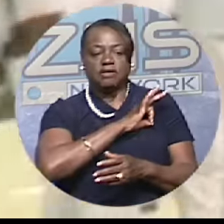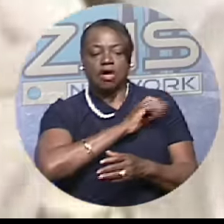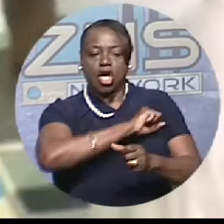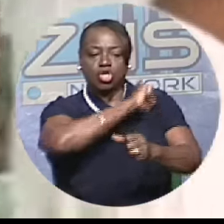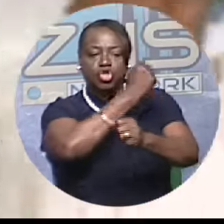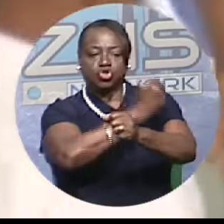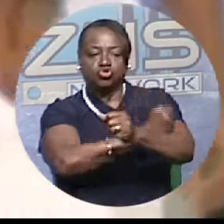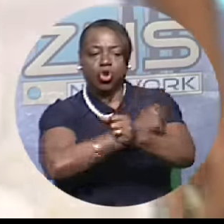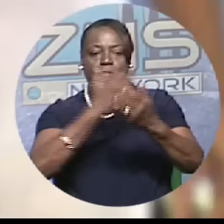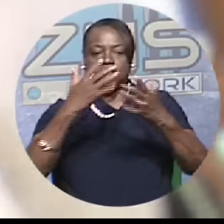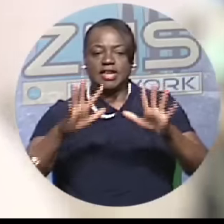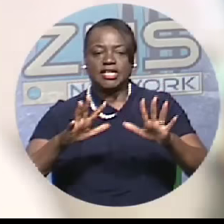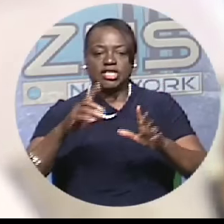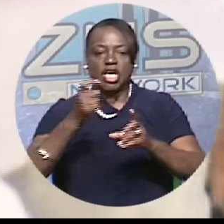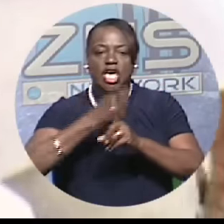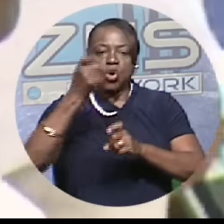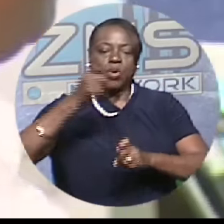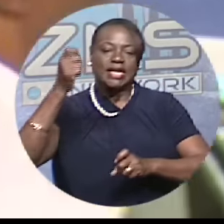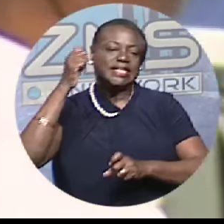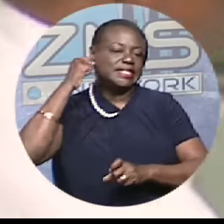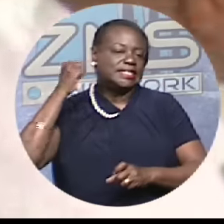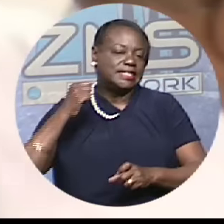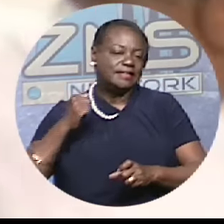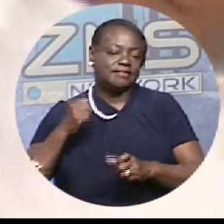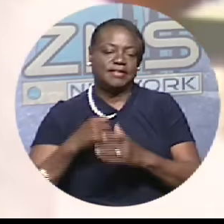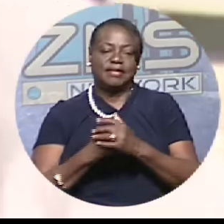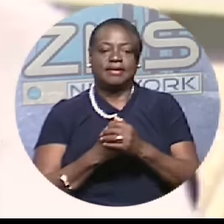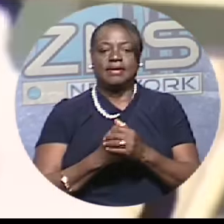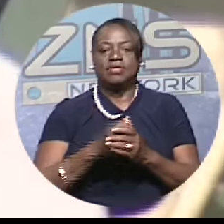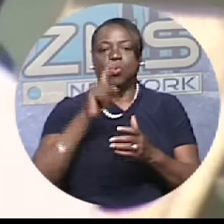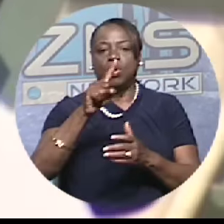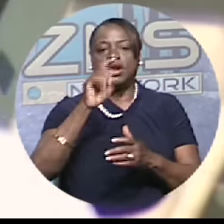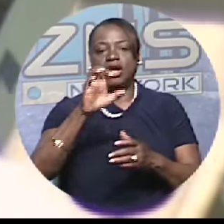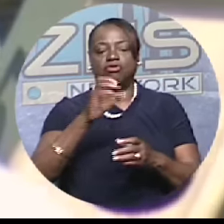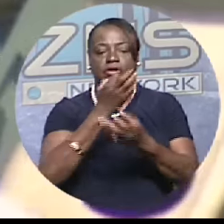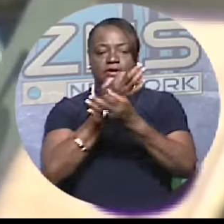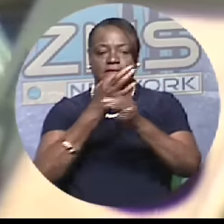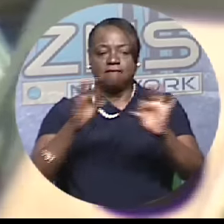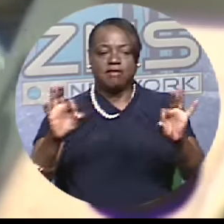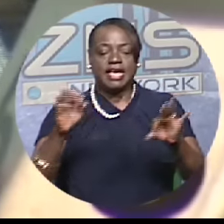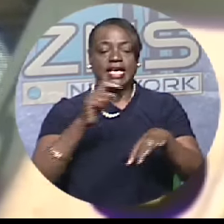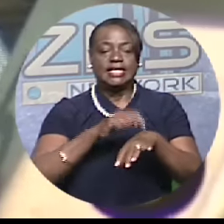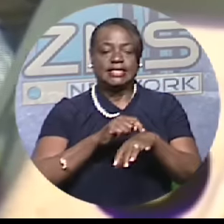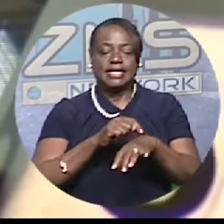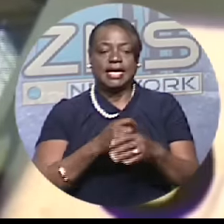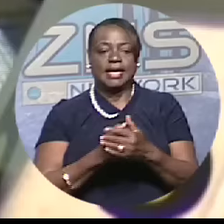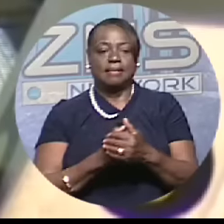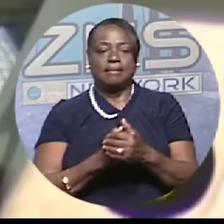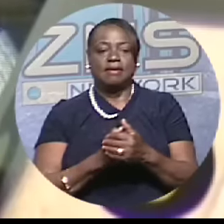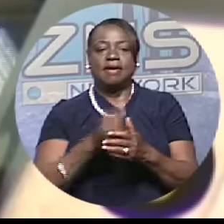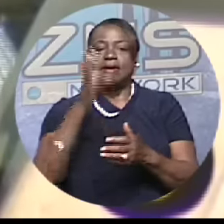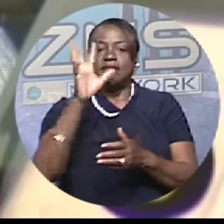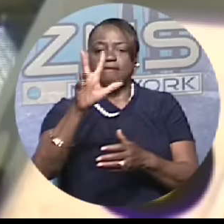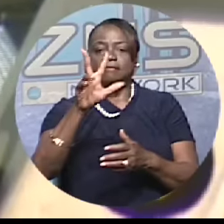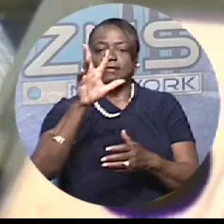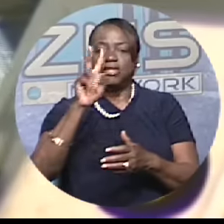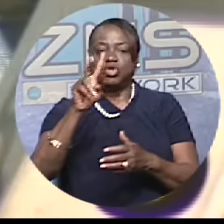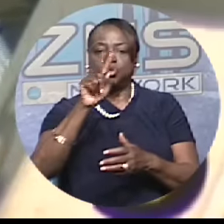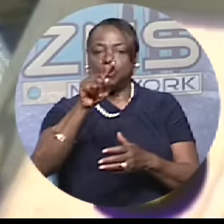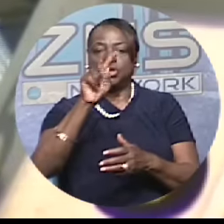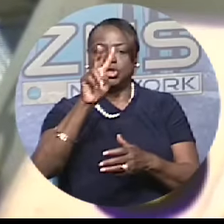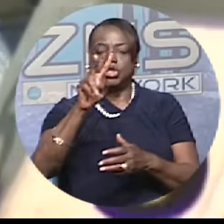strong finish won silver in the 15 to 17 boys 100 free. His time, a respectable